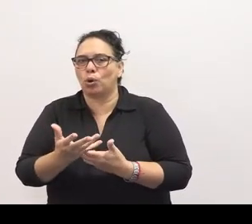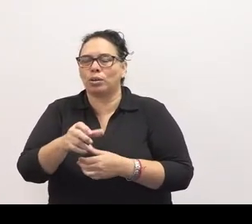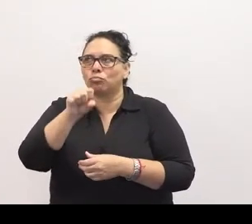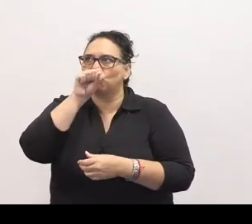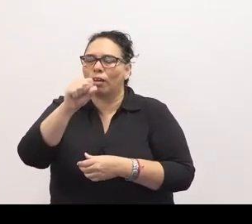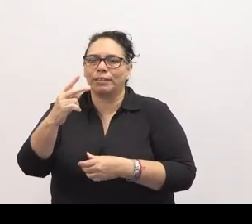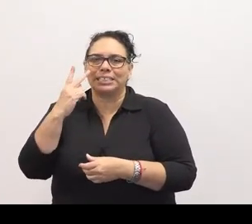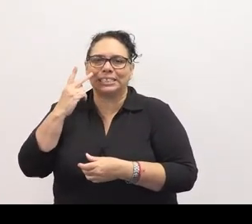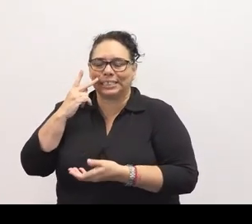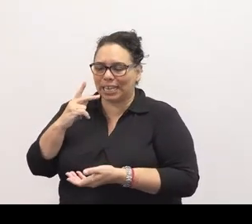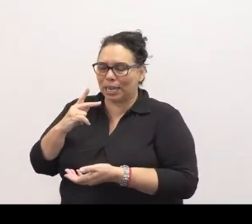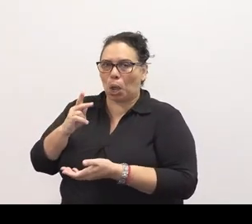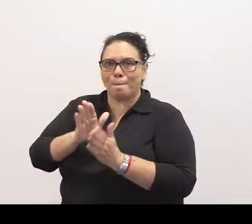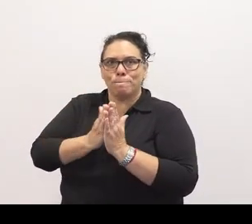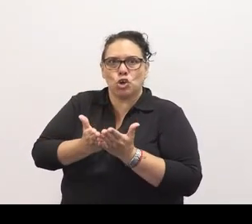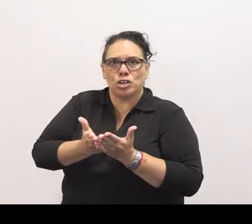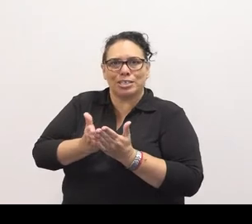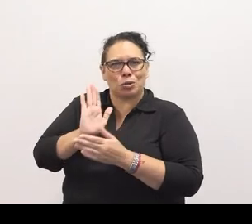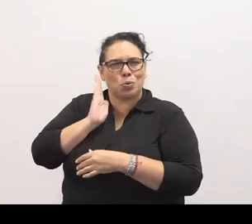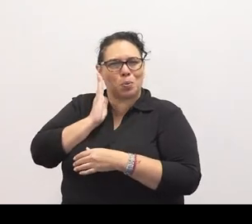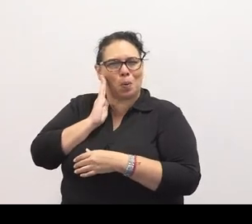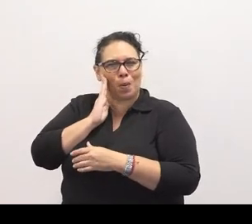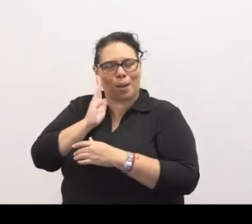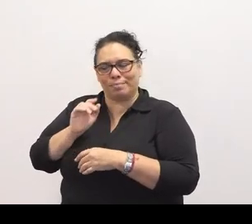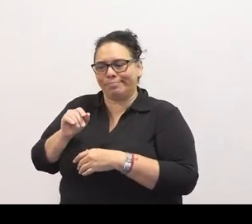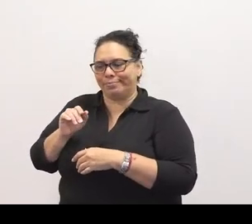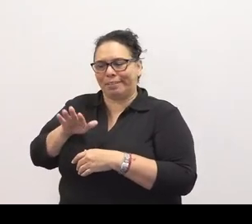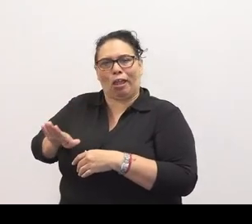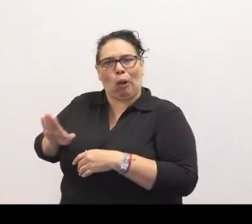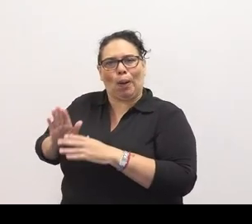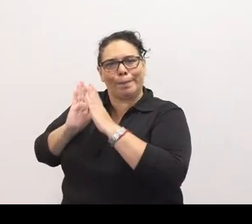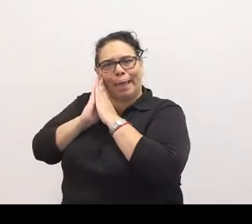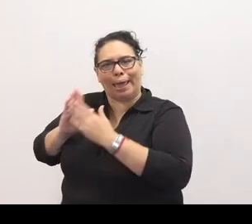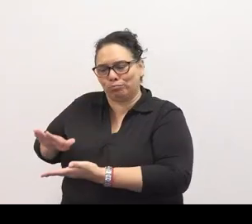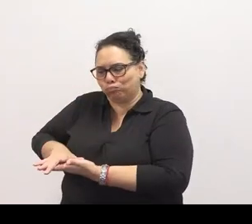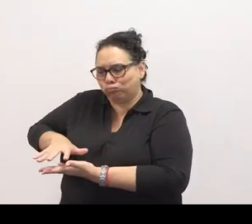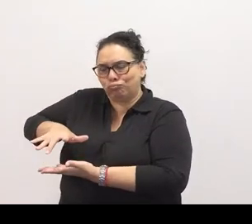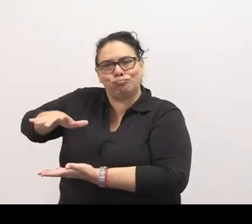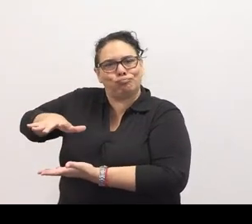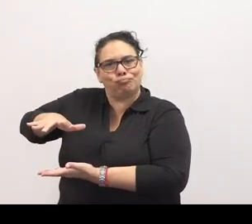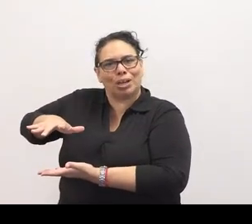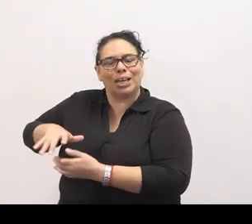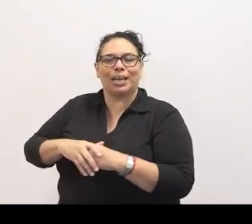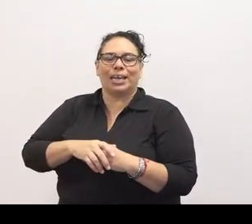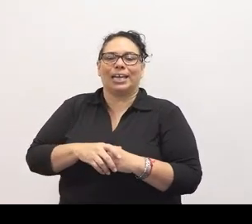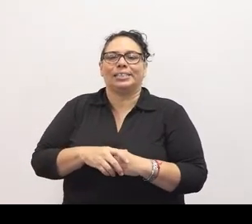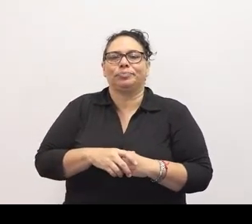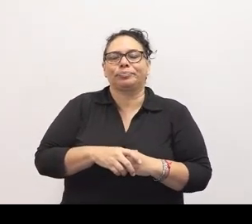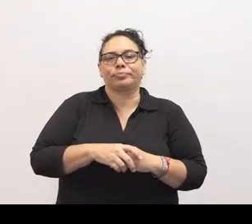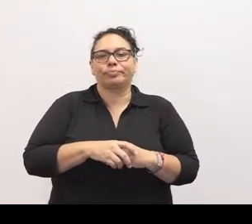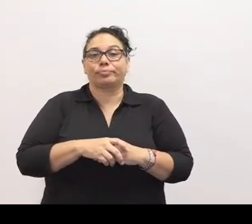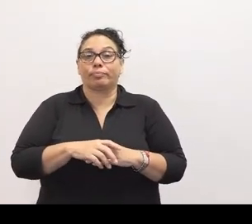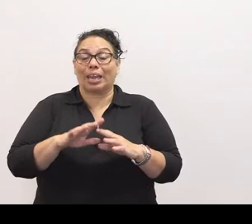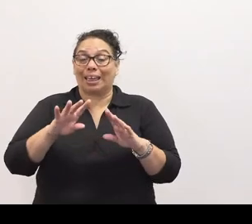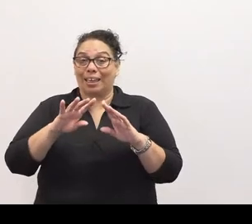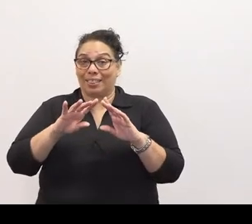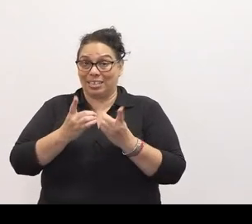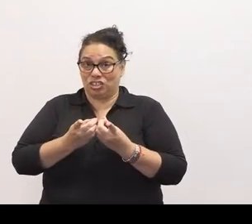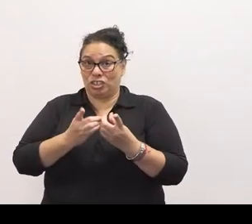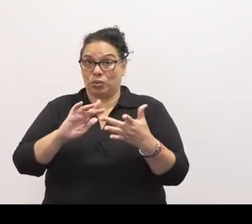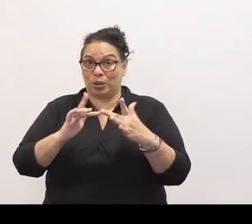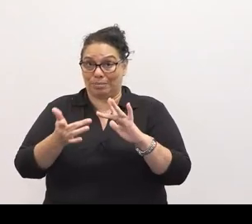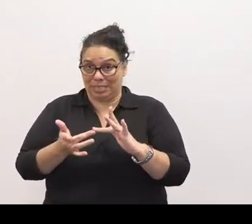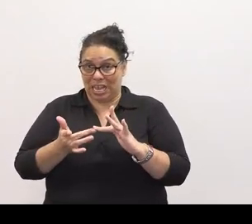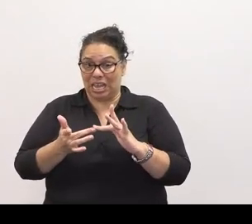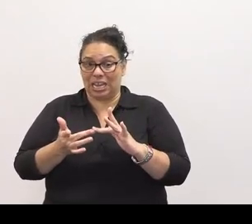bed. Currently, the curriculum in English and English instruction for Long Beach, according to the district website, falls under the umbrella